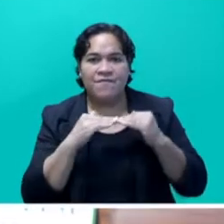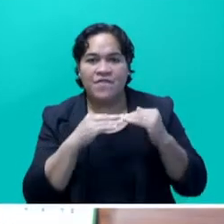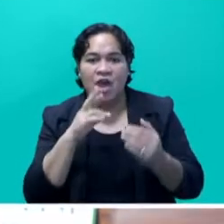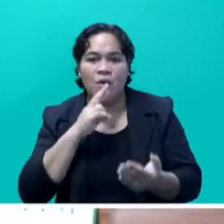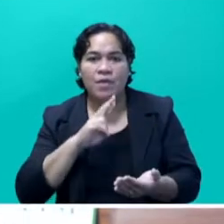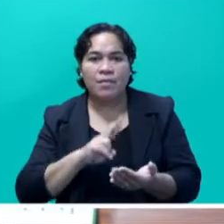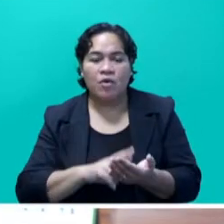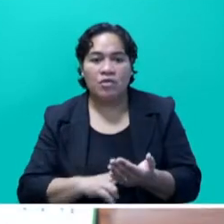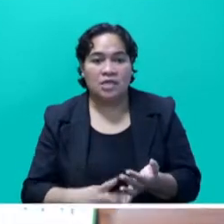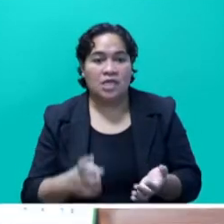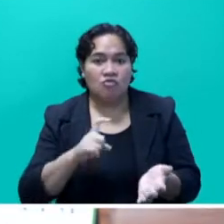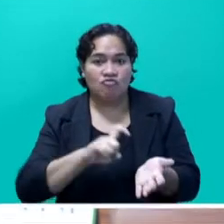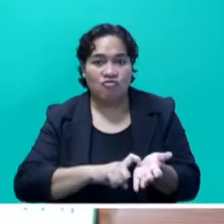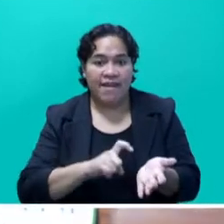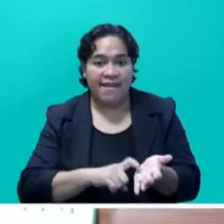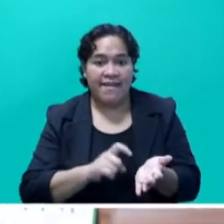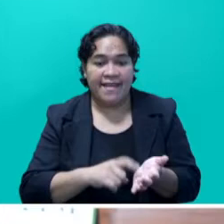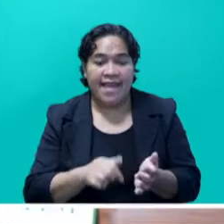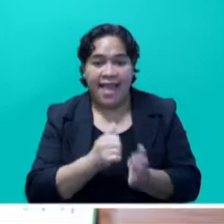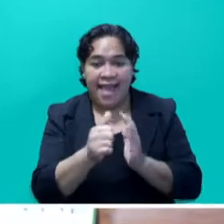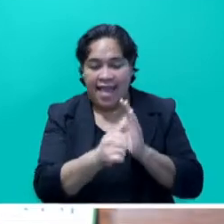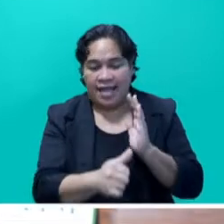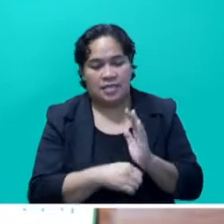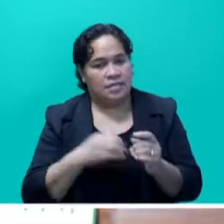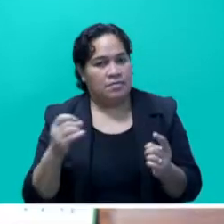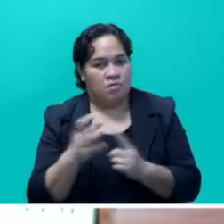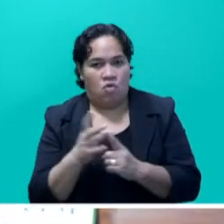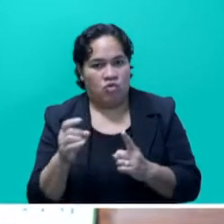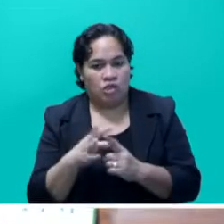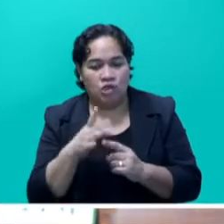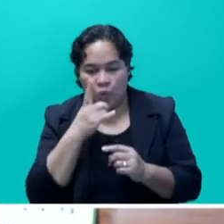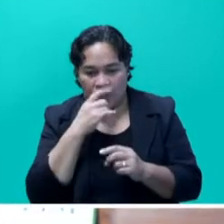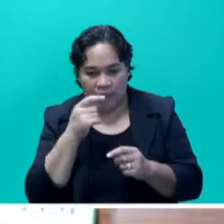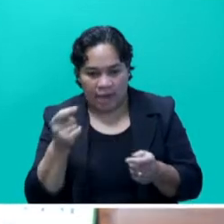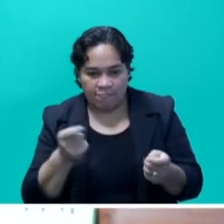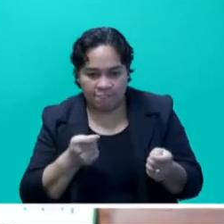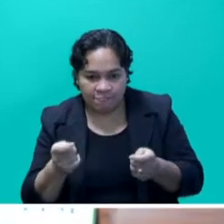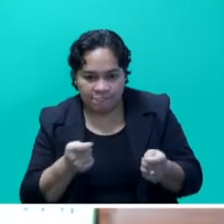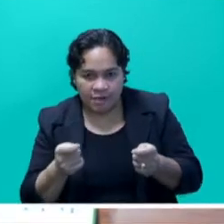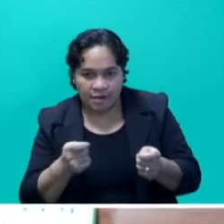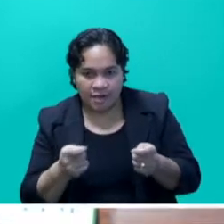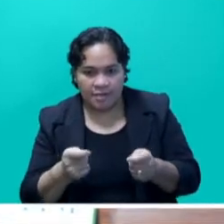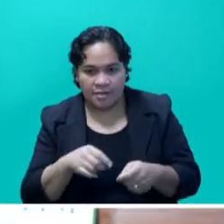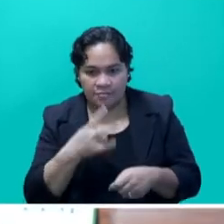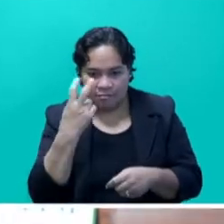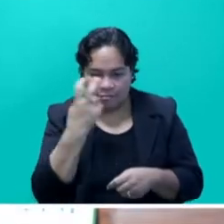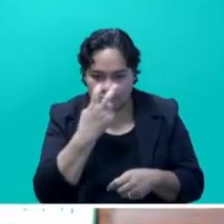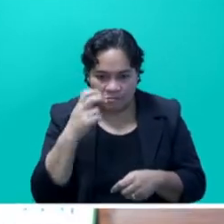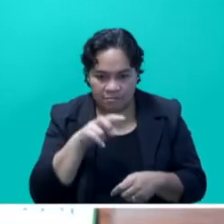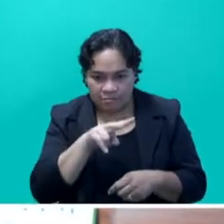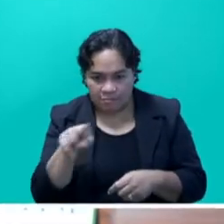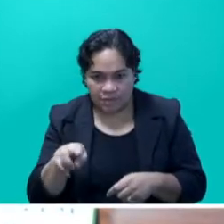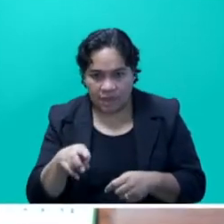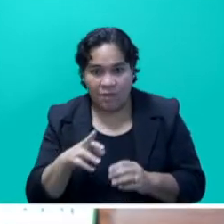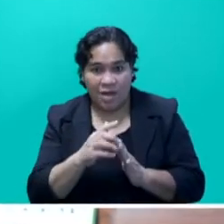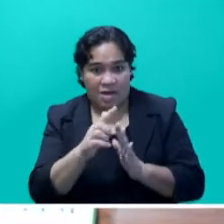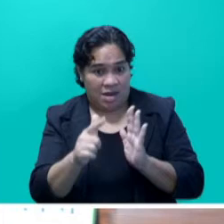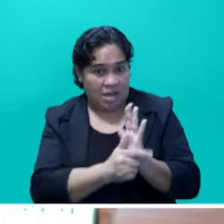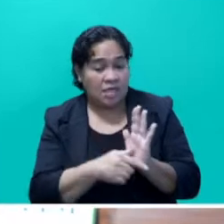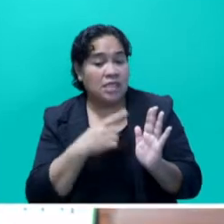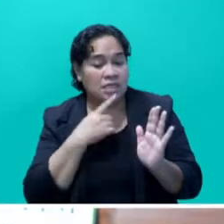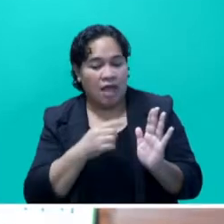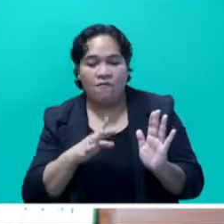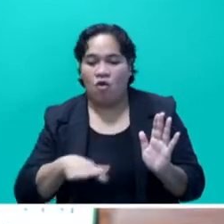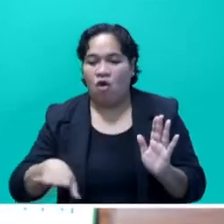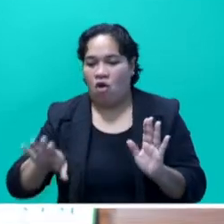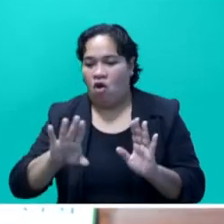Act 2016 is fundamental for the regulation of credit reporting agencies. The legislation calls for the agencies